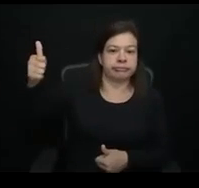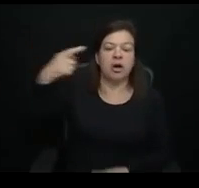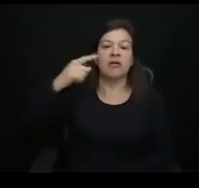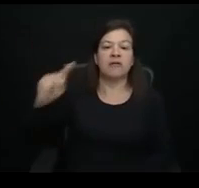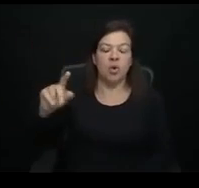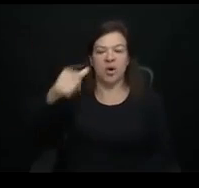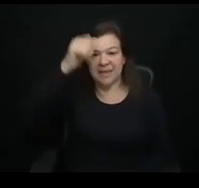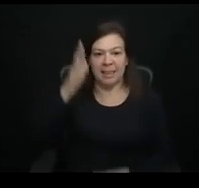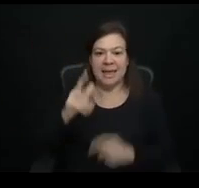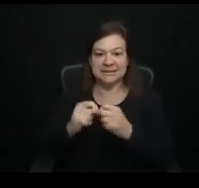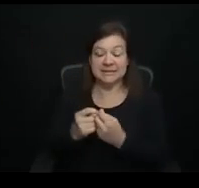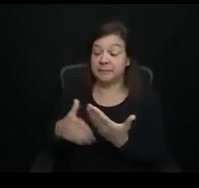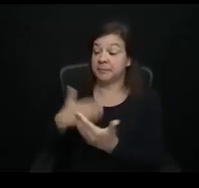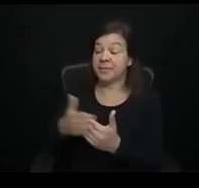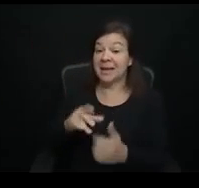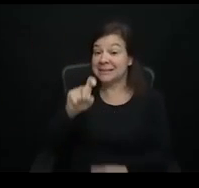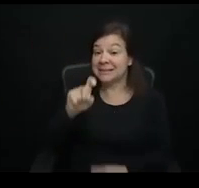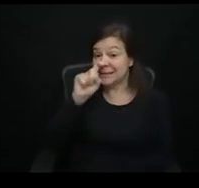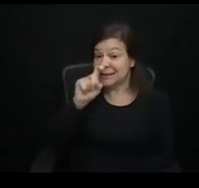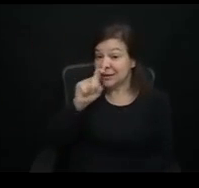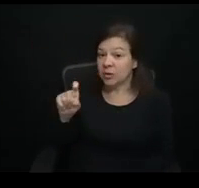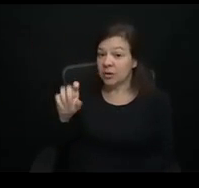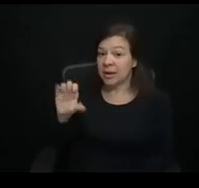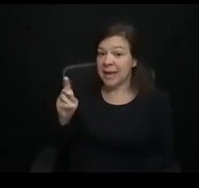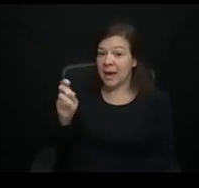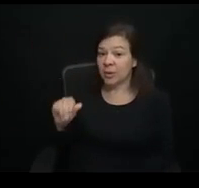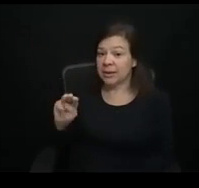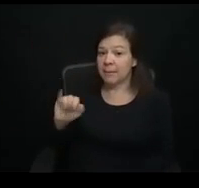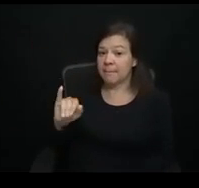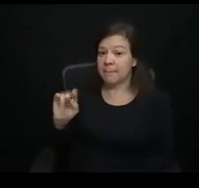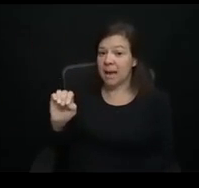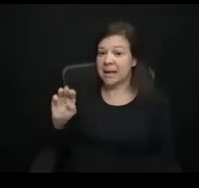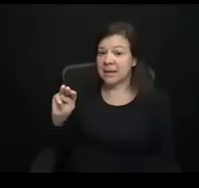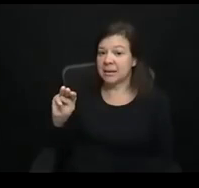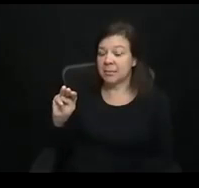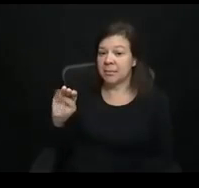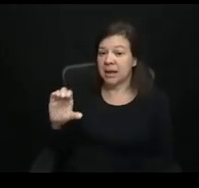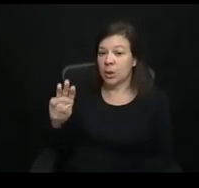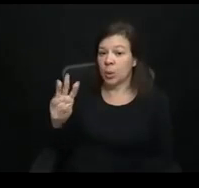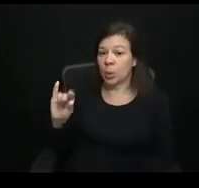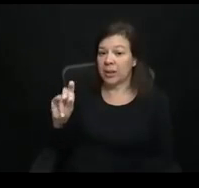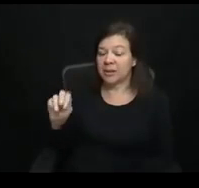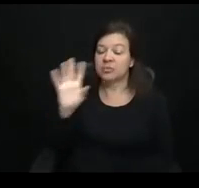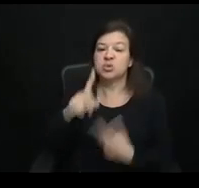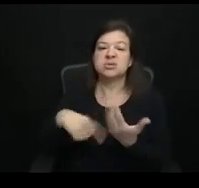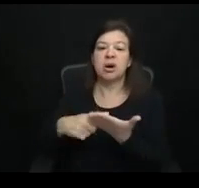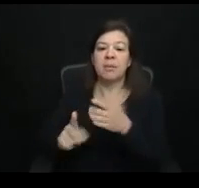Next, we have Eagle County Under Sheriff Mike McWilliams, and he's going to talk about evacuations and other things pertaining to the counties.